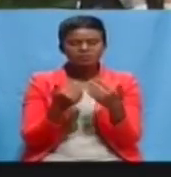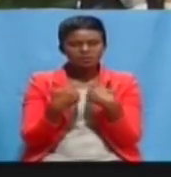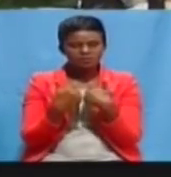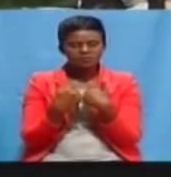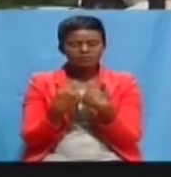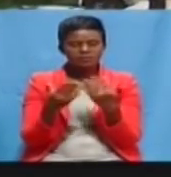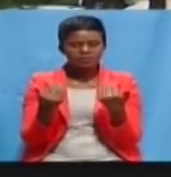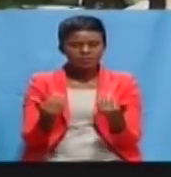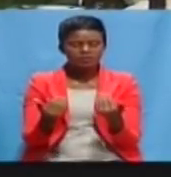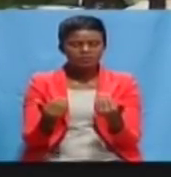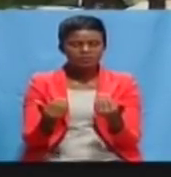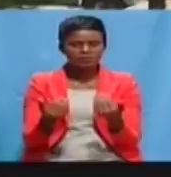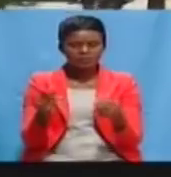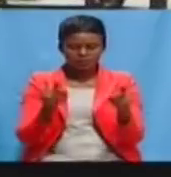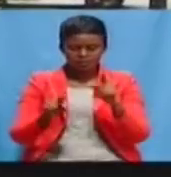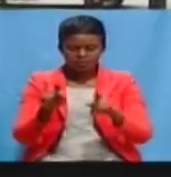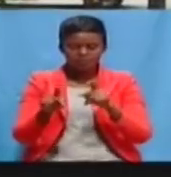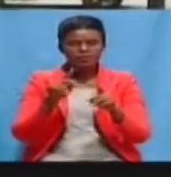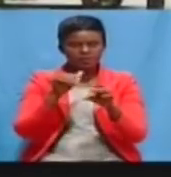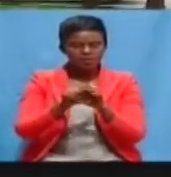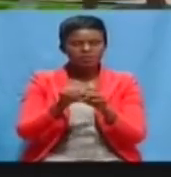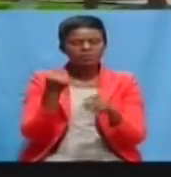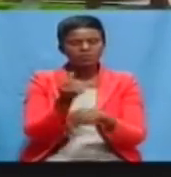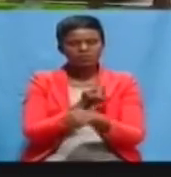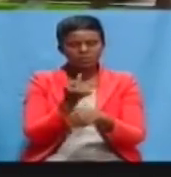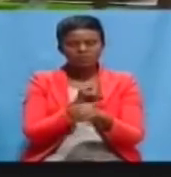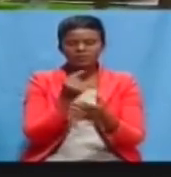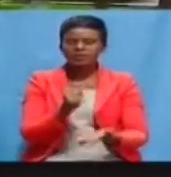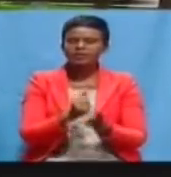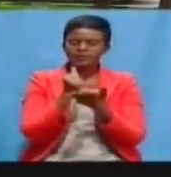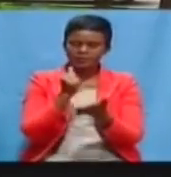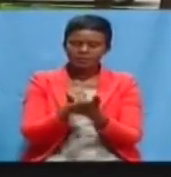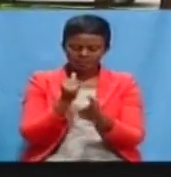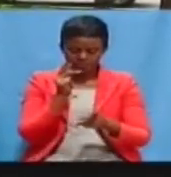but now we're getting like a they're coming in to at least help with